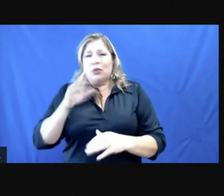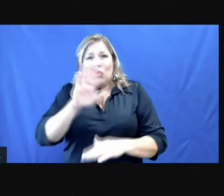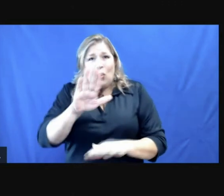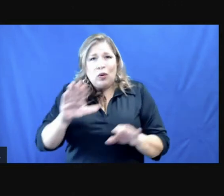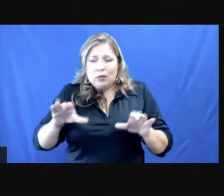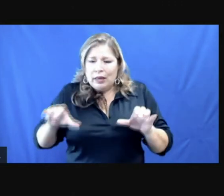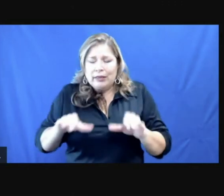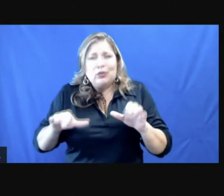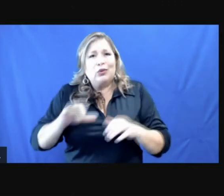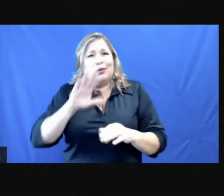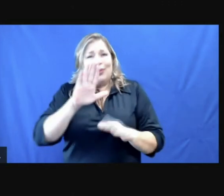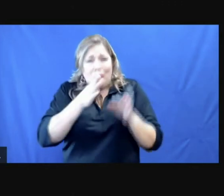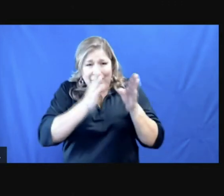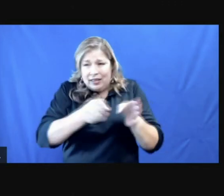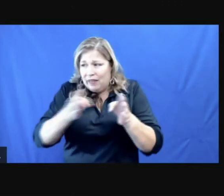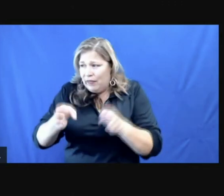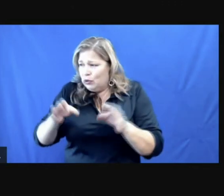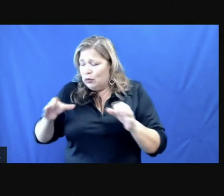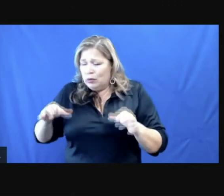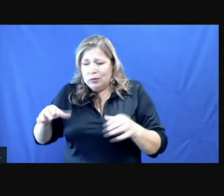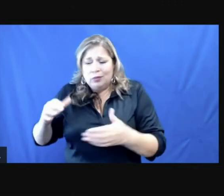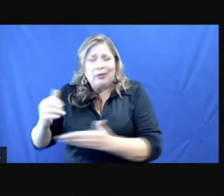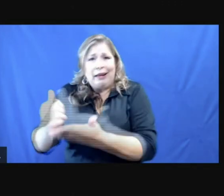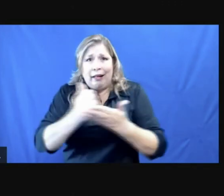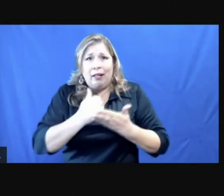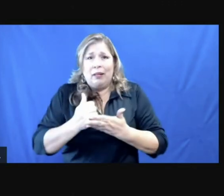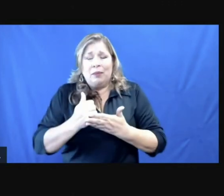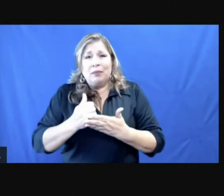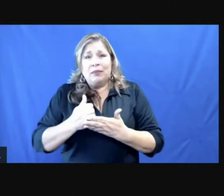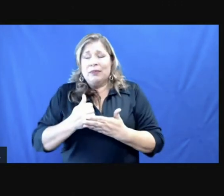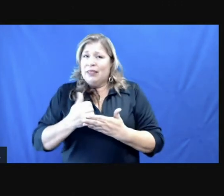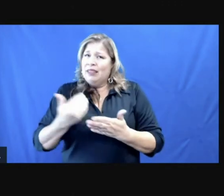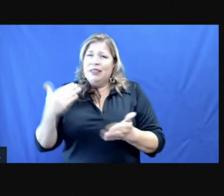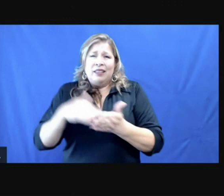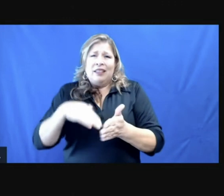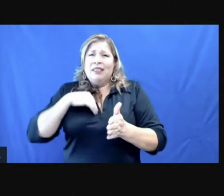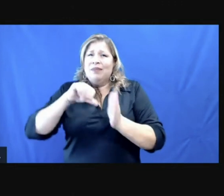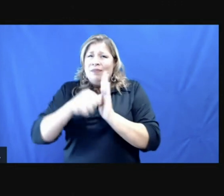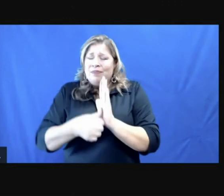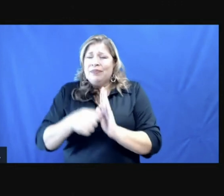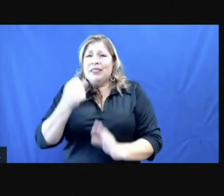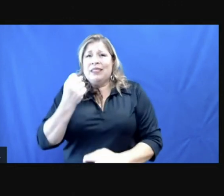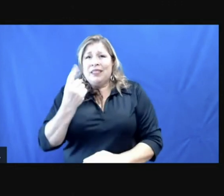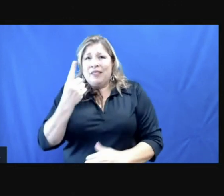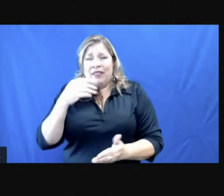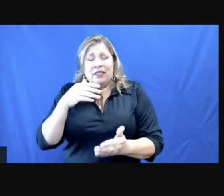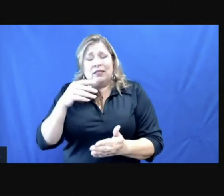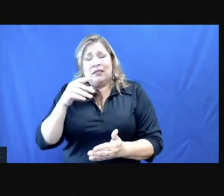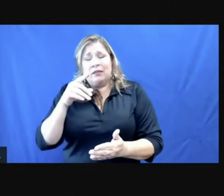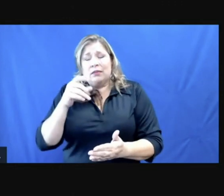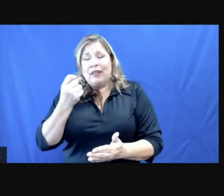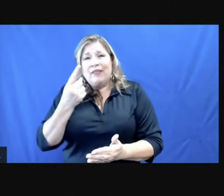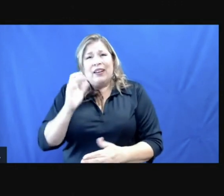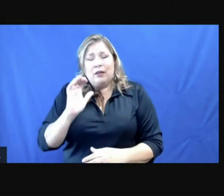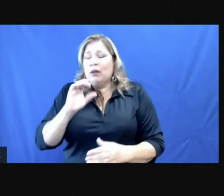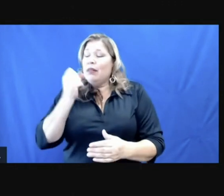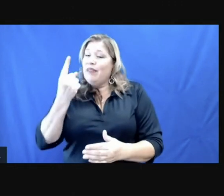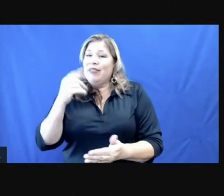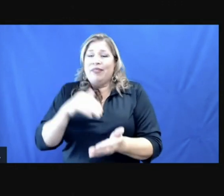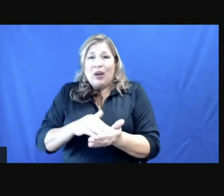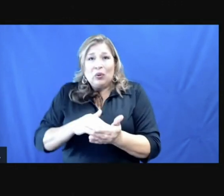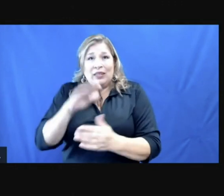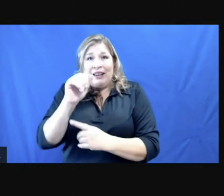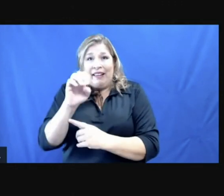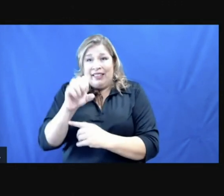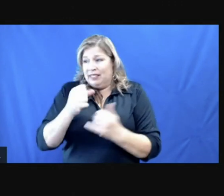at 1,100 plus cases today, and that is going up, it's not coming down. And in July, we peaked